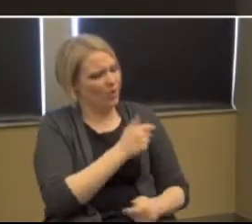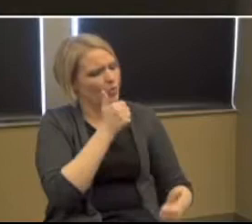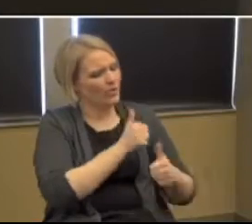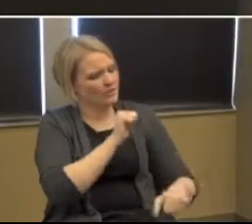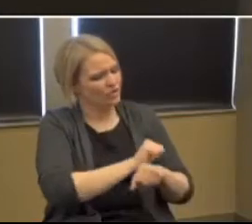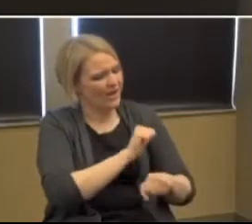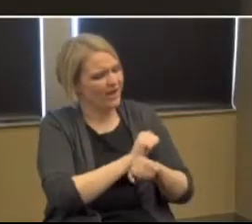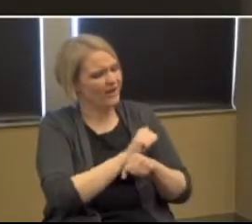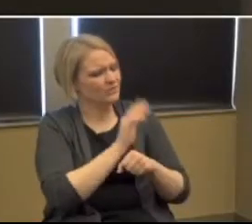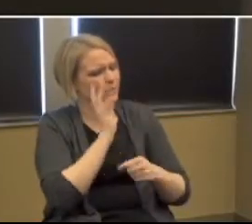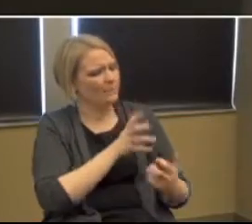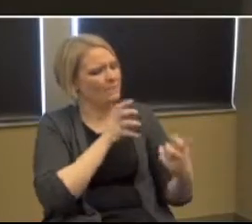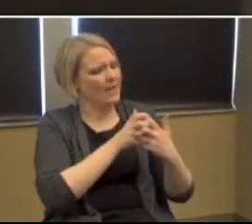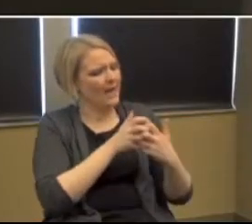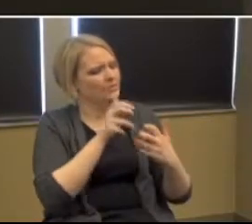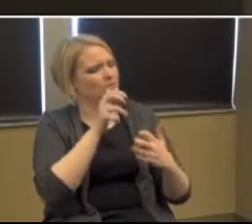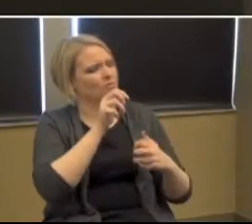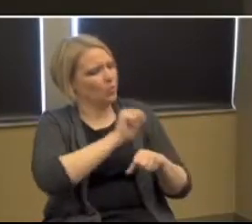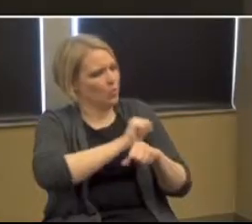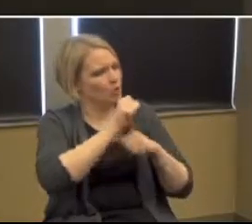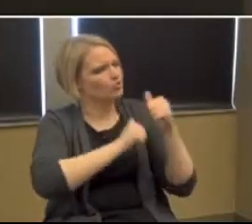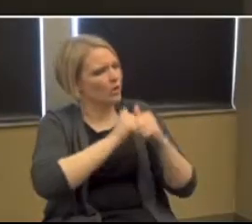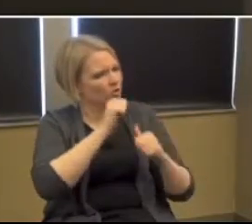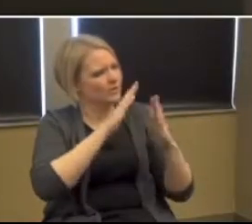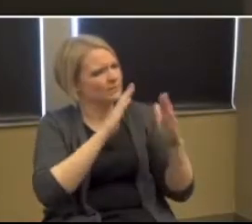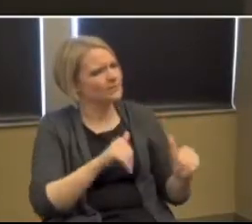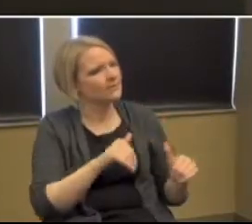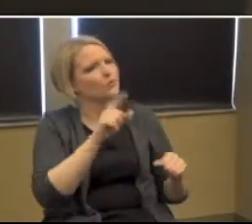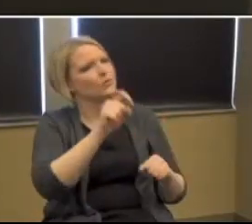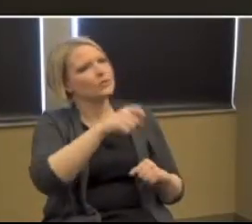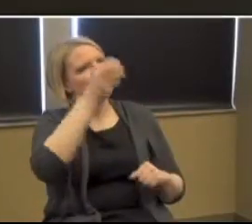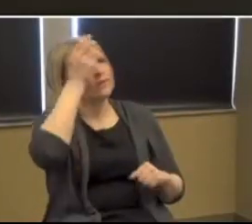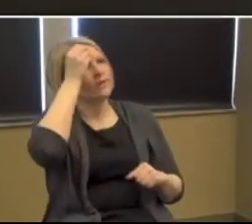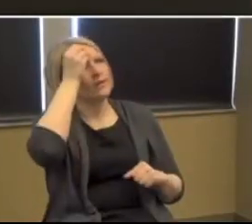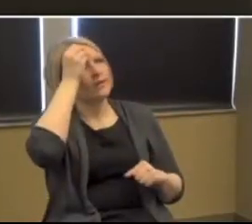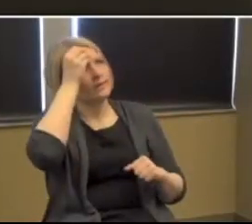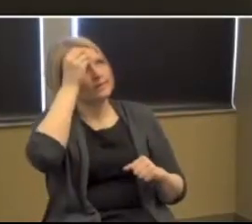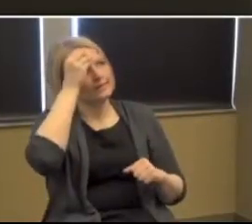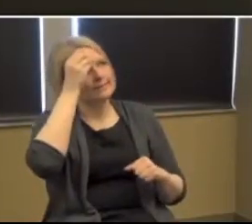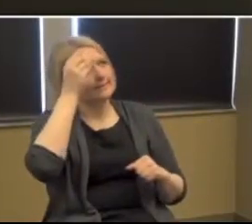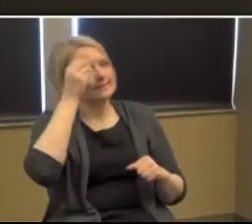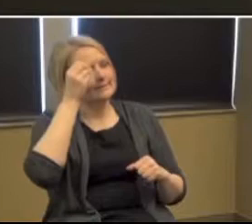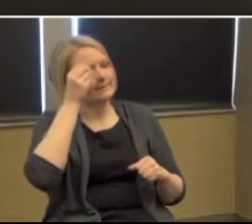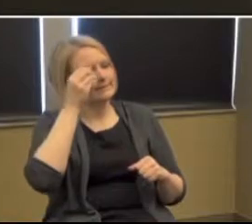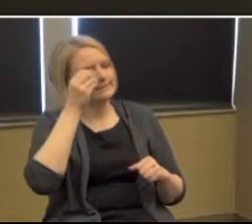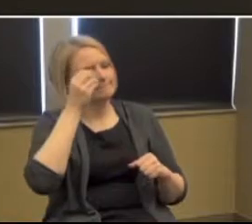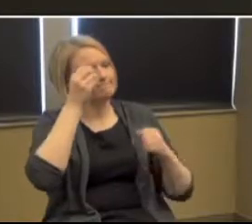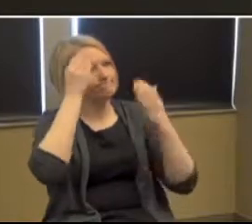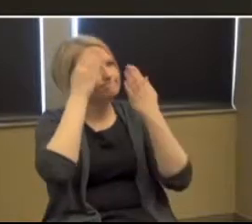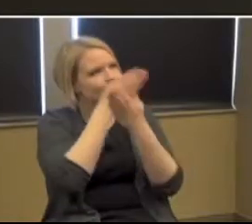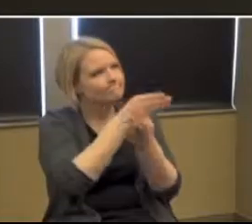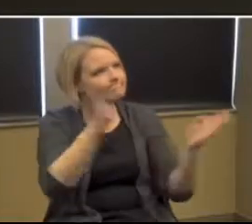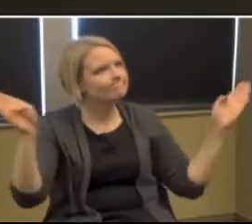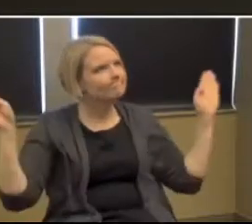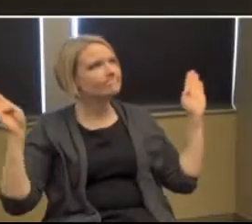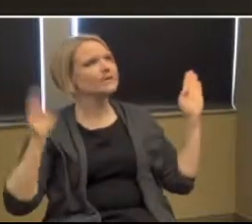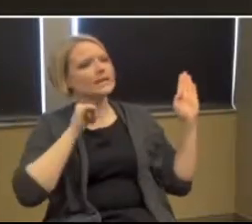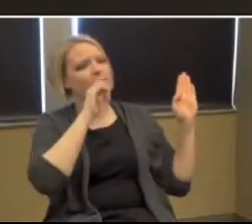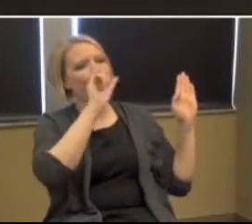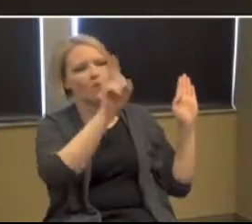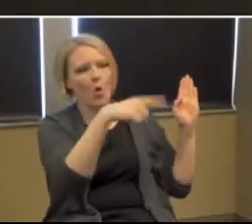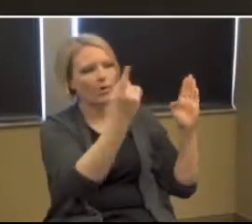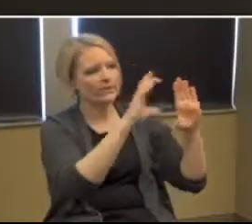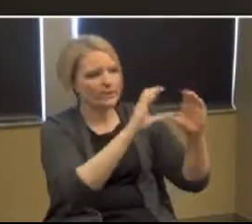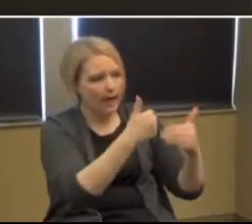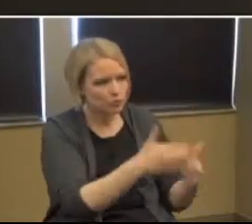we move on to the discussion about task, might need to think outside the threshold of your classroom and think about